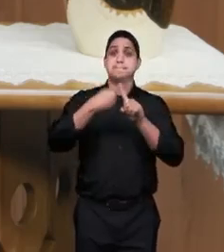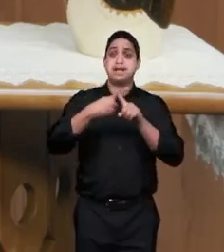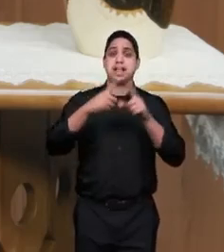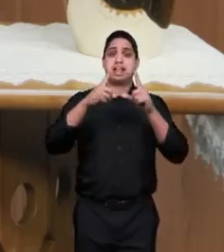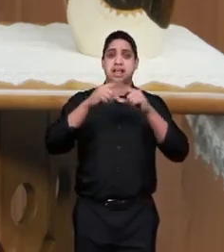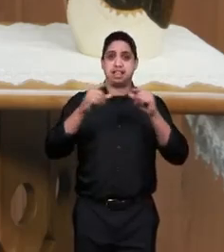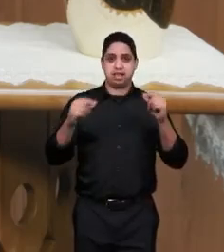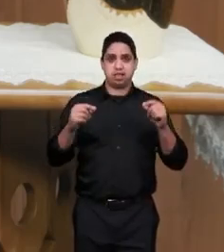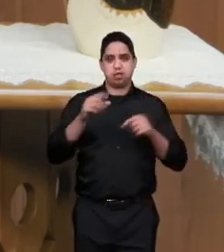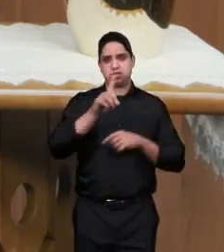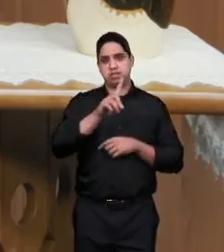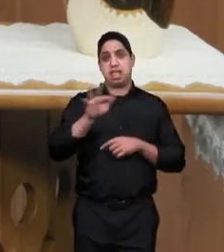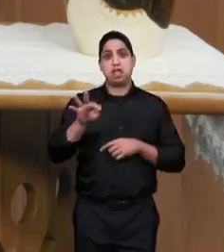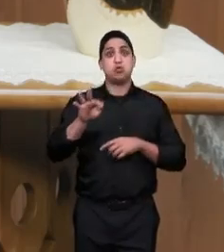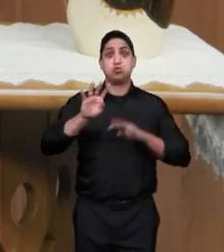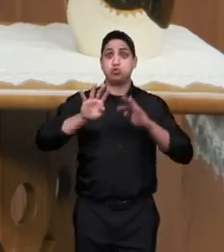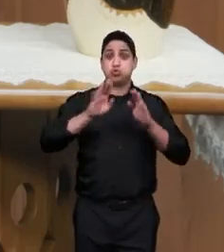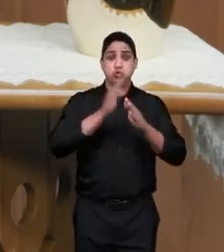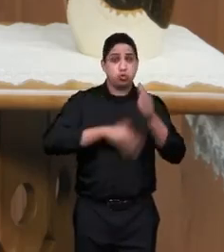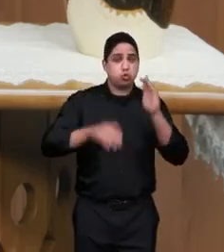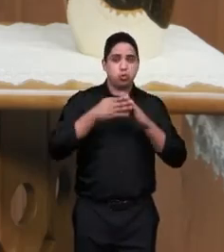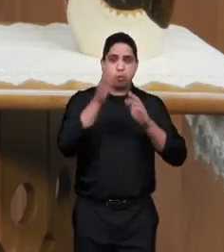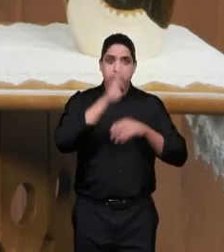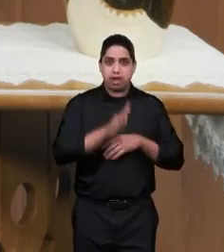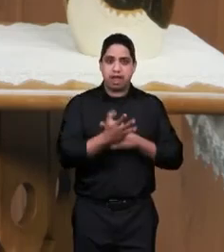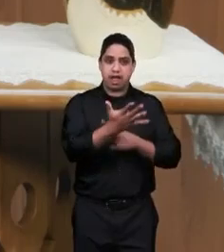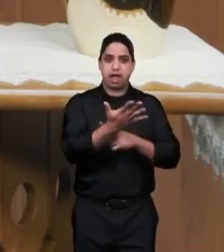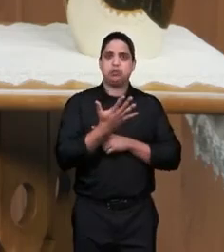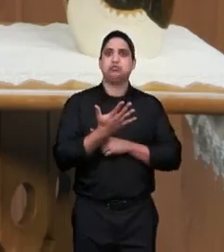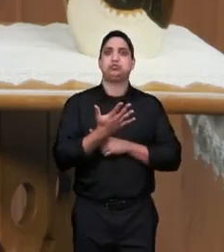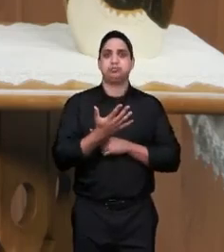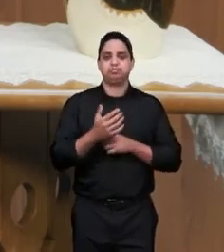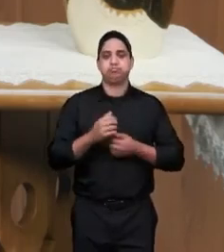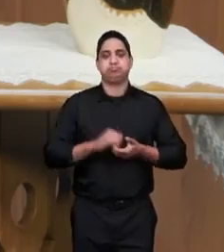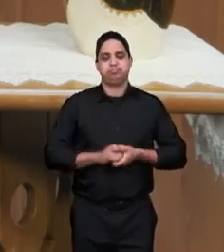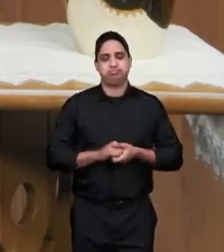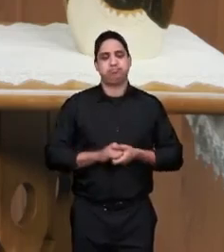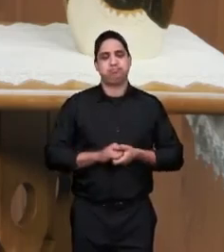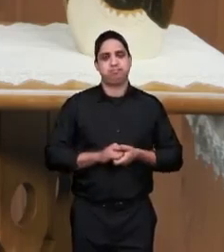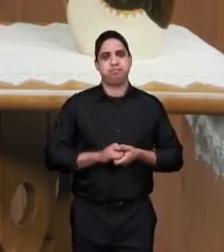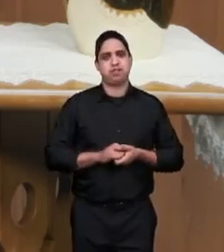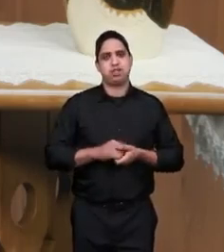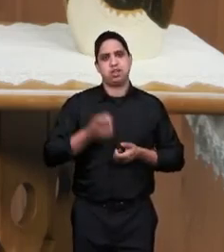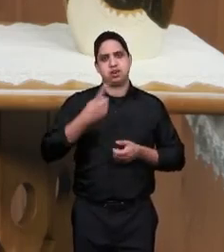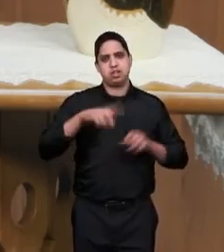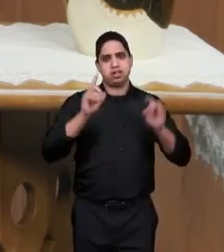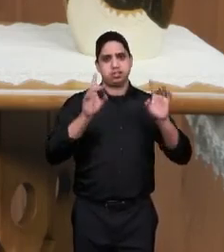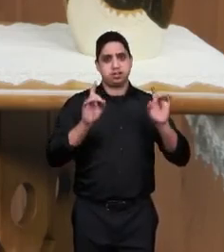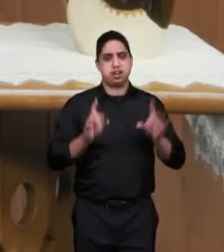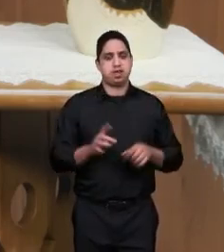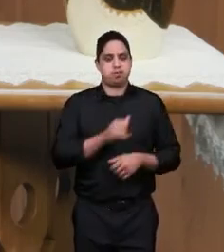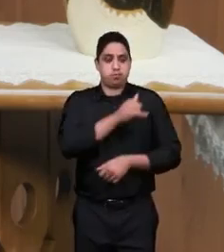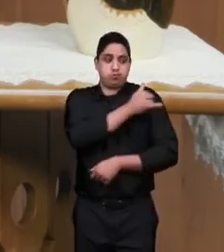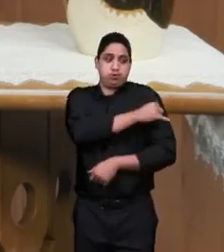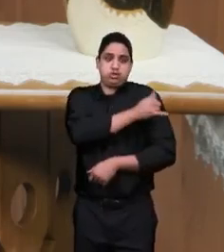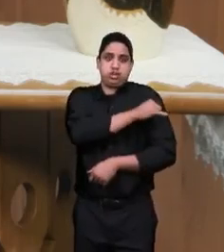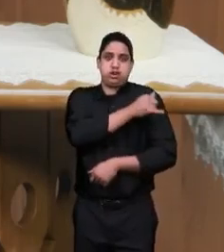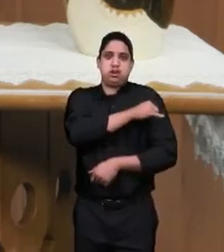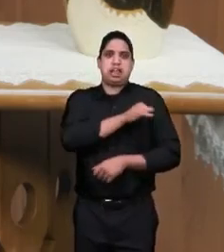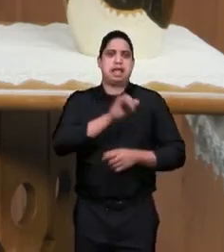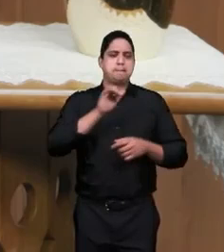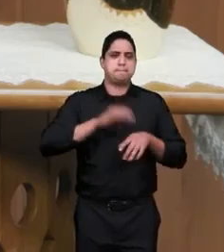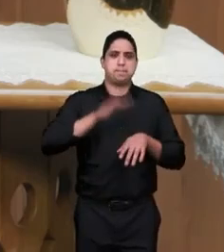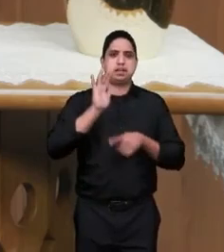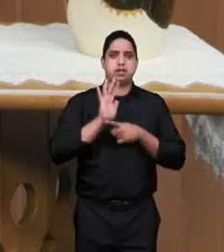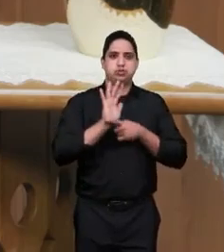and the federal district. They all participated in this Sunday school. And also, we'd like to mention those in